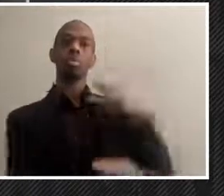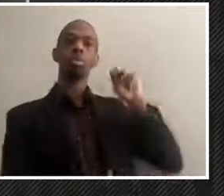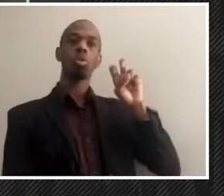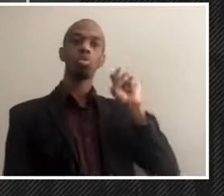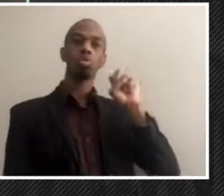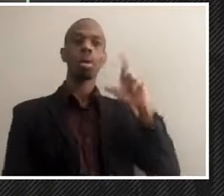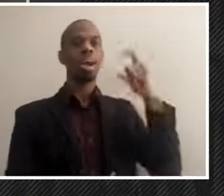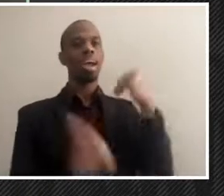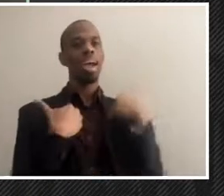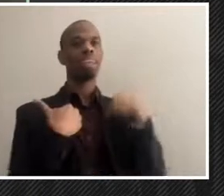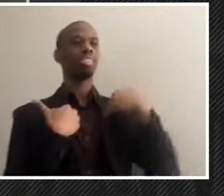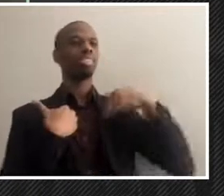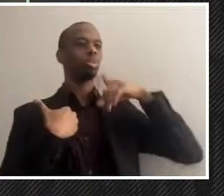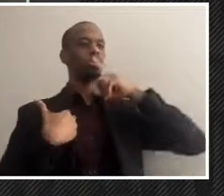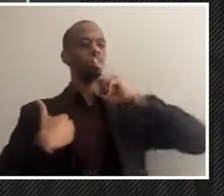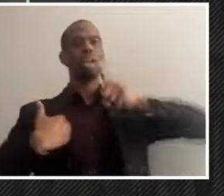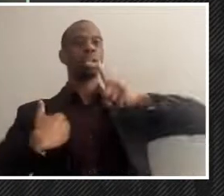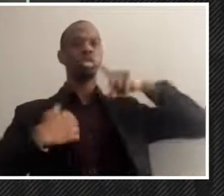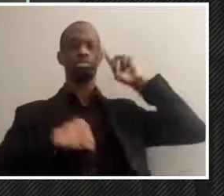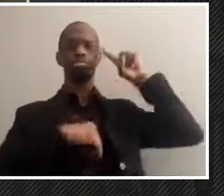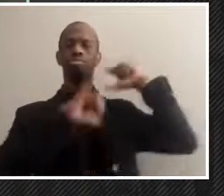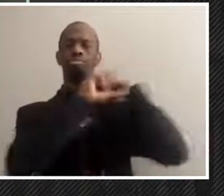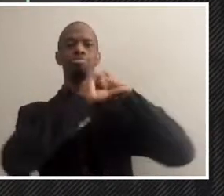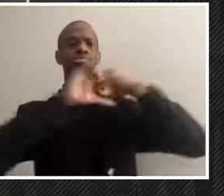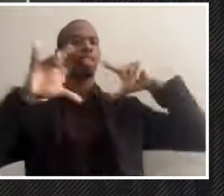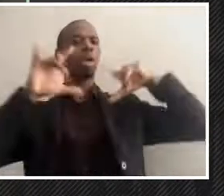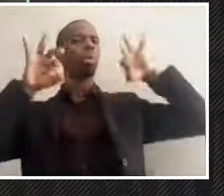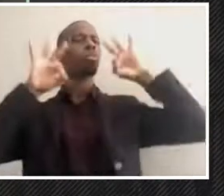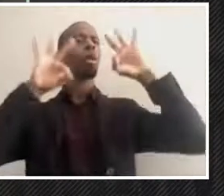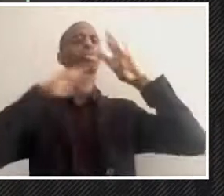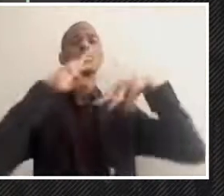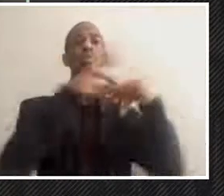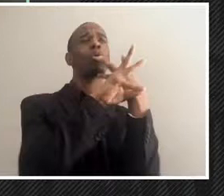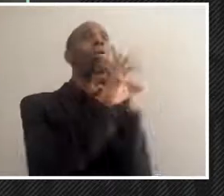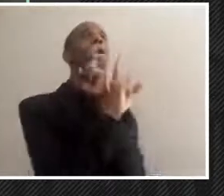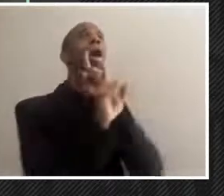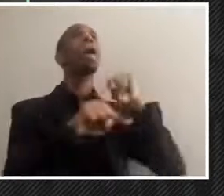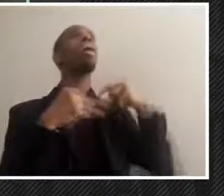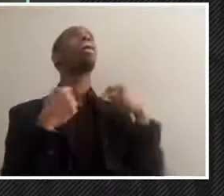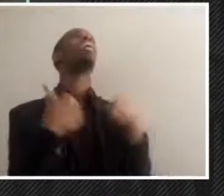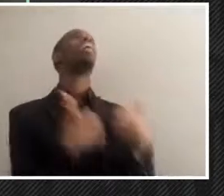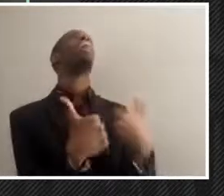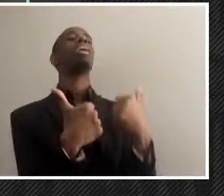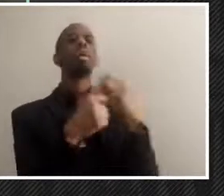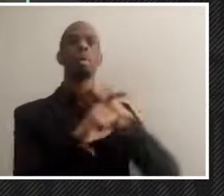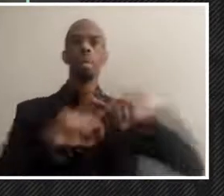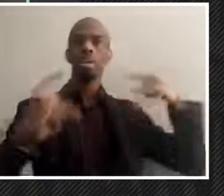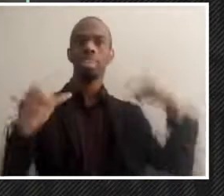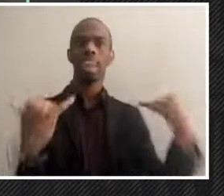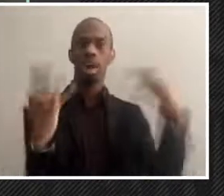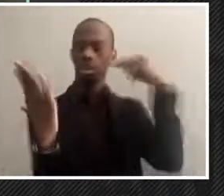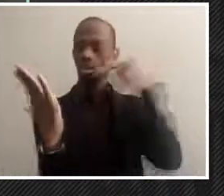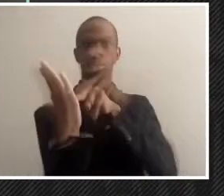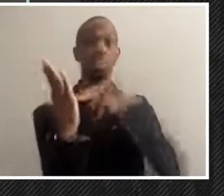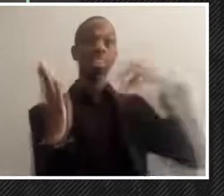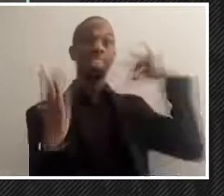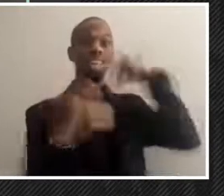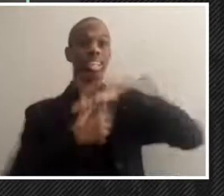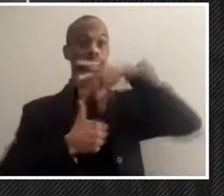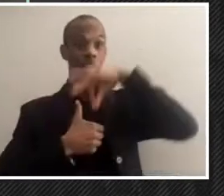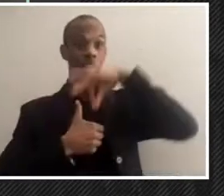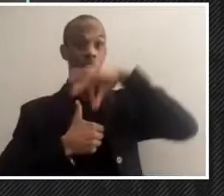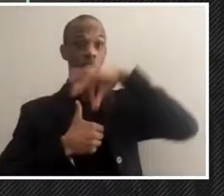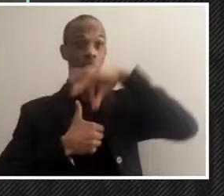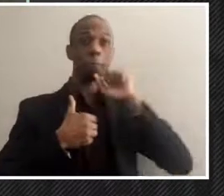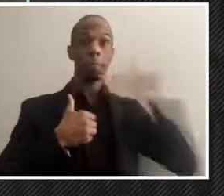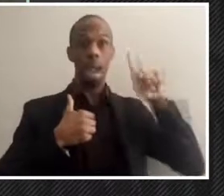answer, right? But like looking at the electoral map on election day on November, it was just clear of how many people were never going to be able to